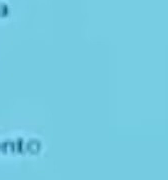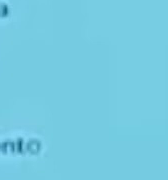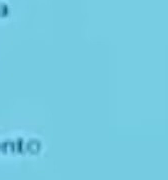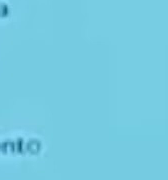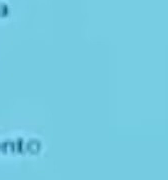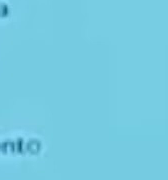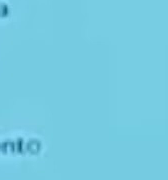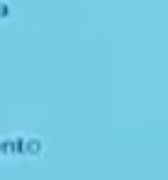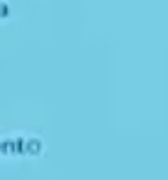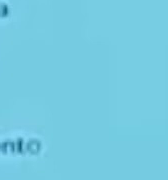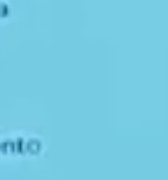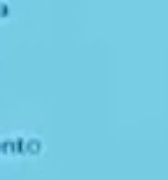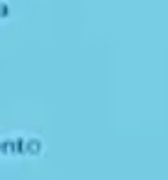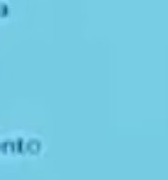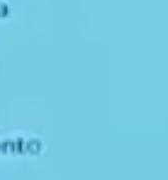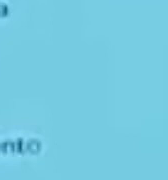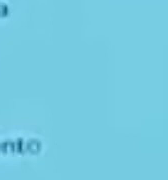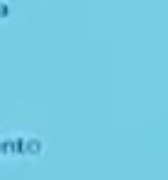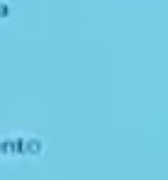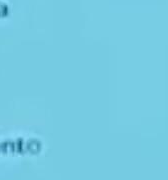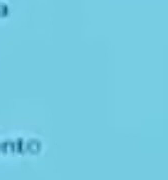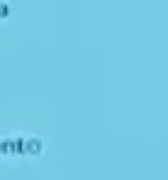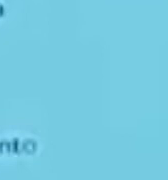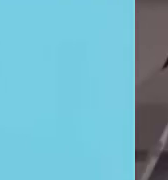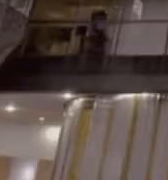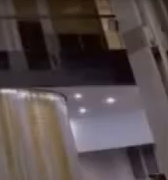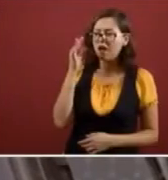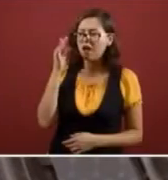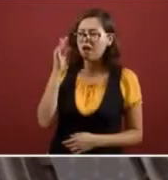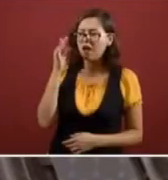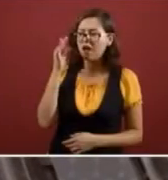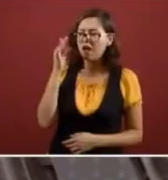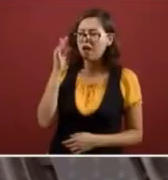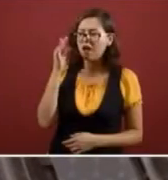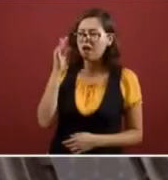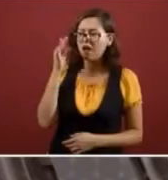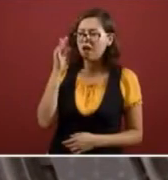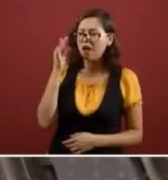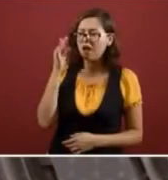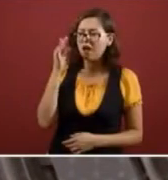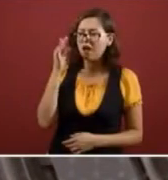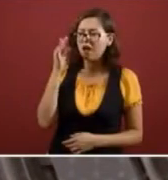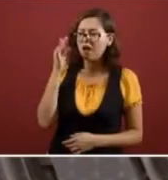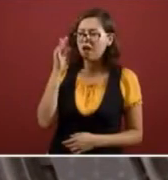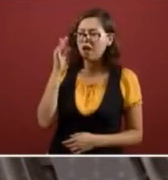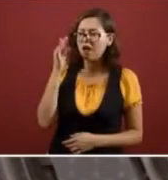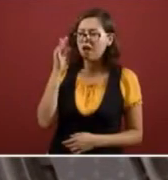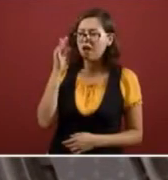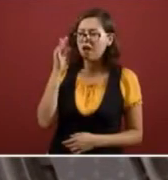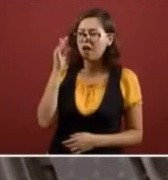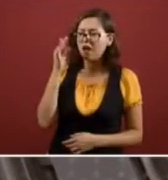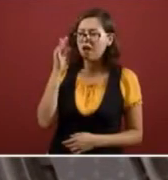12 days. Can you imagine how much they're going to find? So this is the website that you